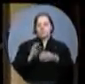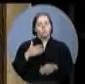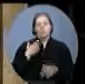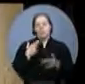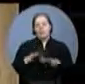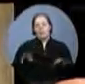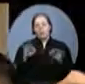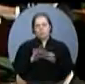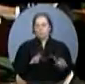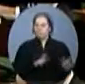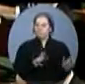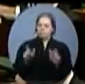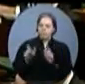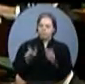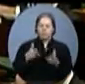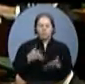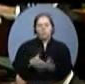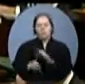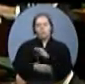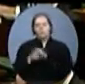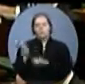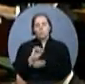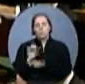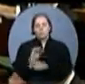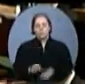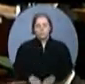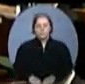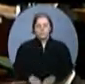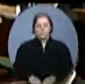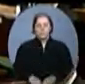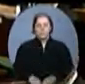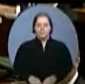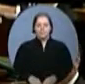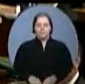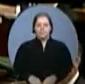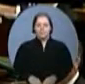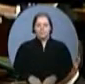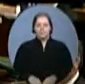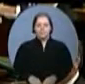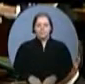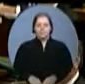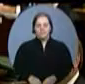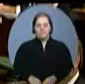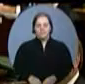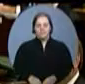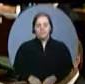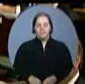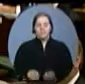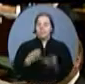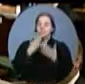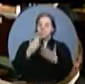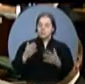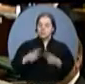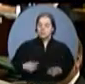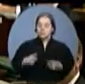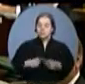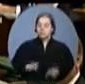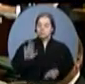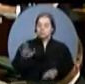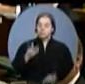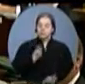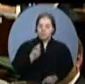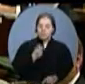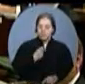of the Treasury Board. I thank the Honourable Member for his question and for the hard work. Mr. Speaker, the best way to fight gangs and organized